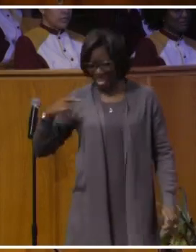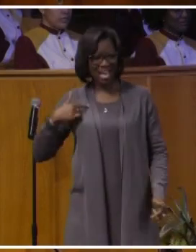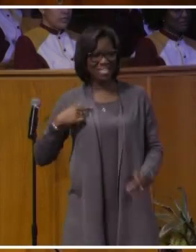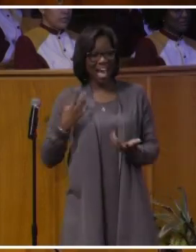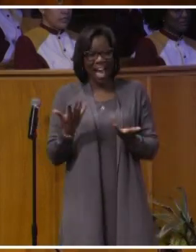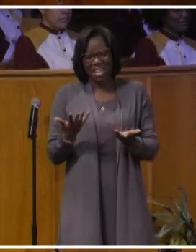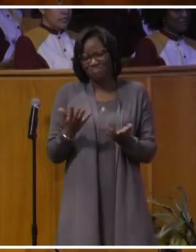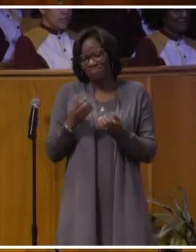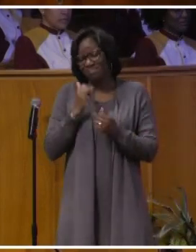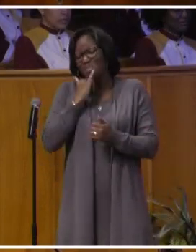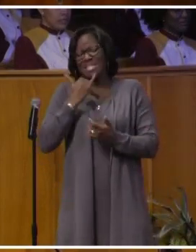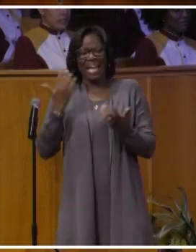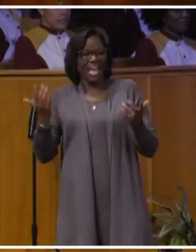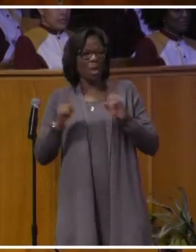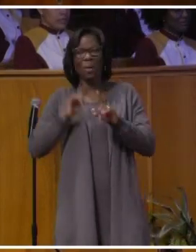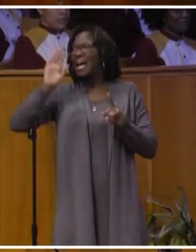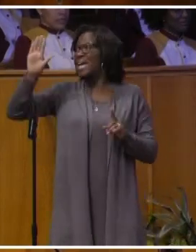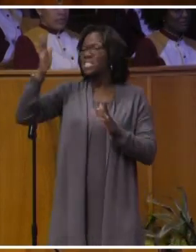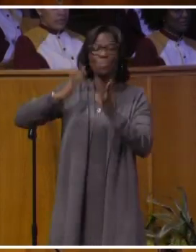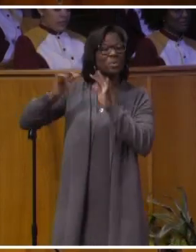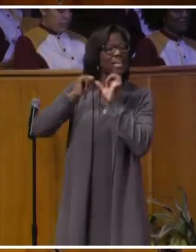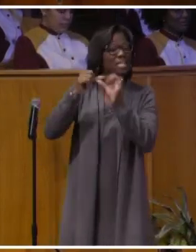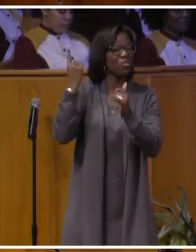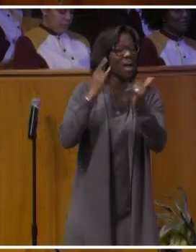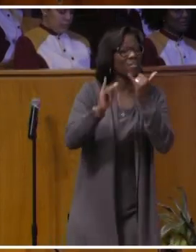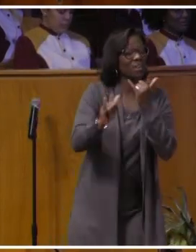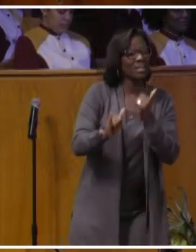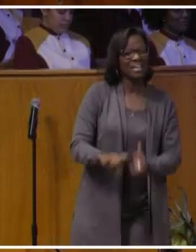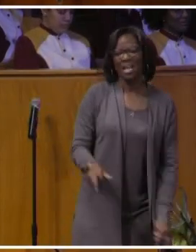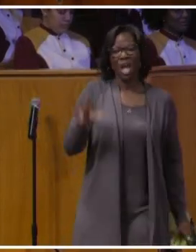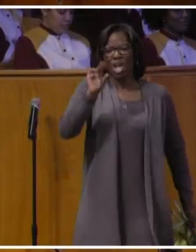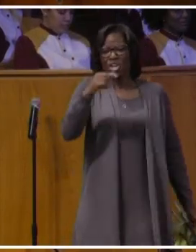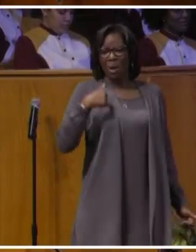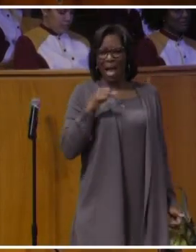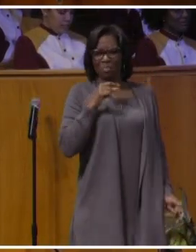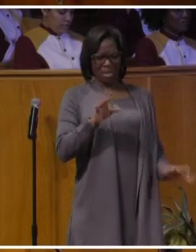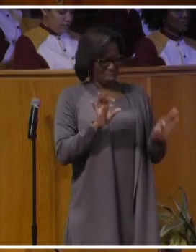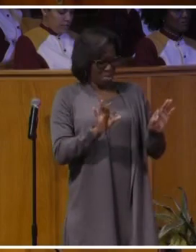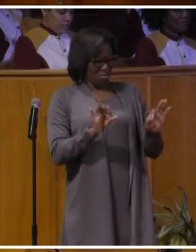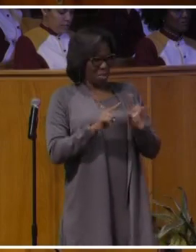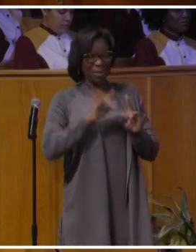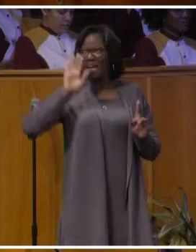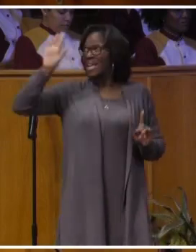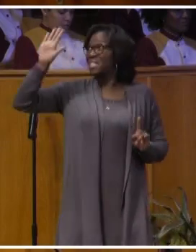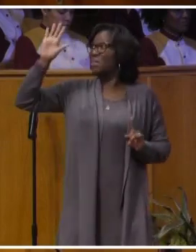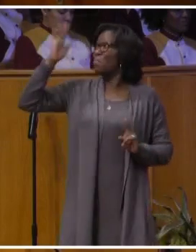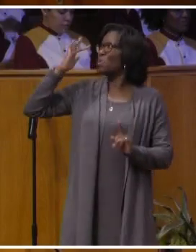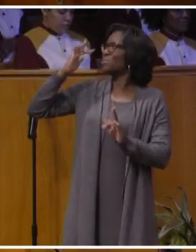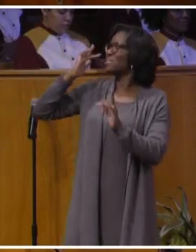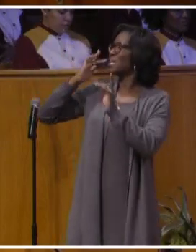the ball. His mercy endures forever. No, I'm not perfect, but His mercy